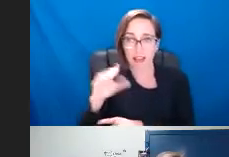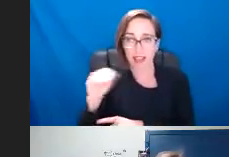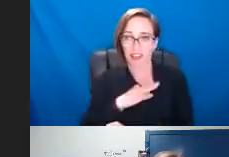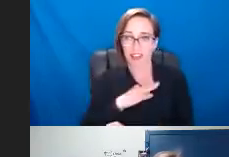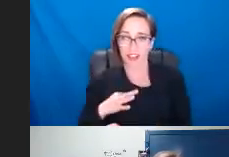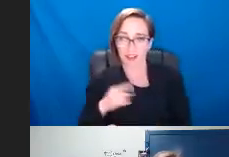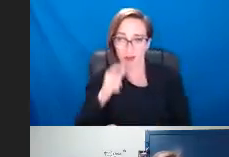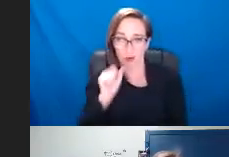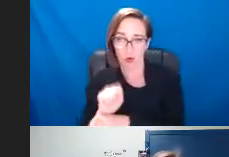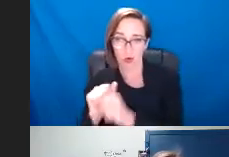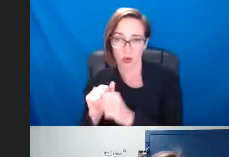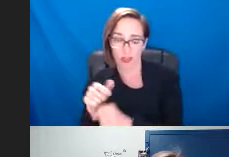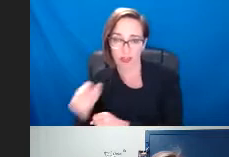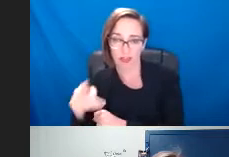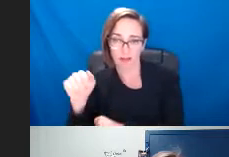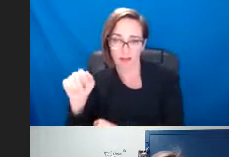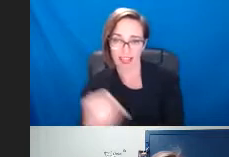work with Pat.